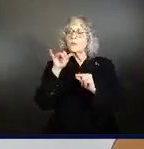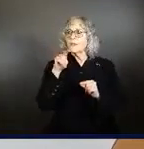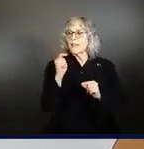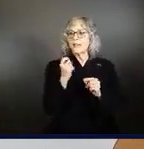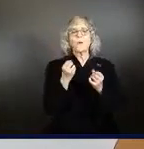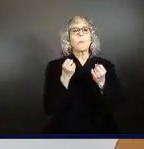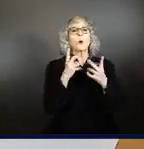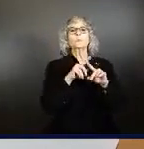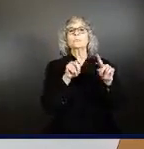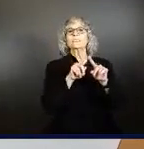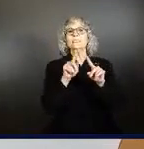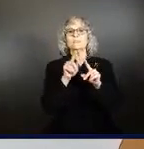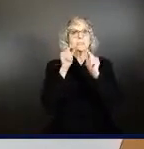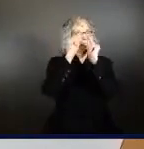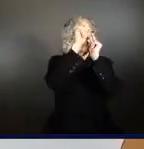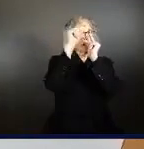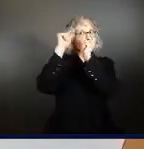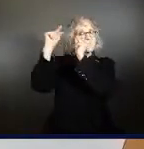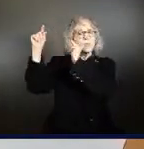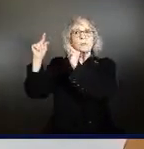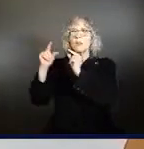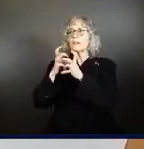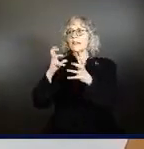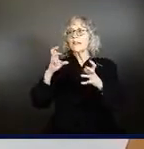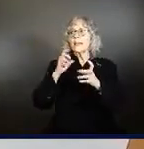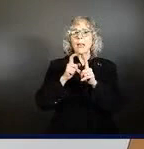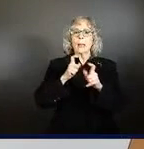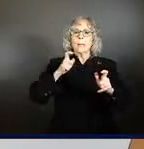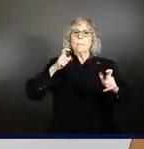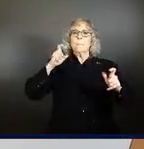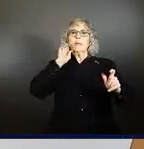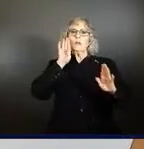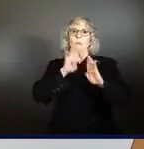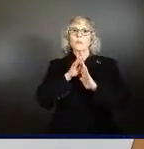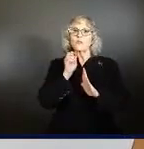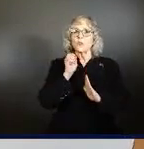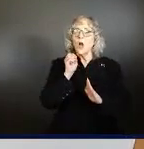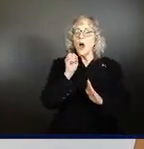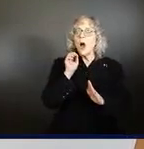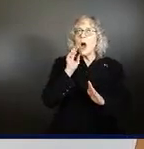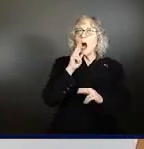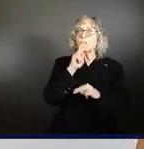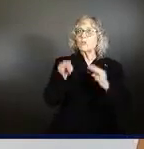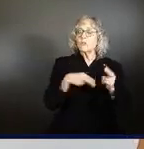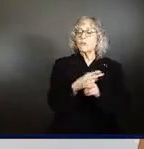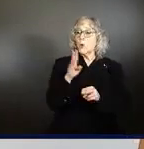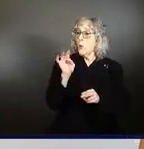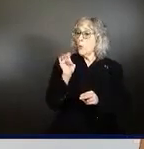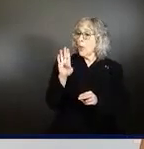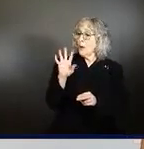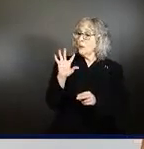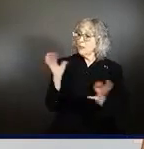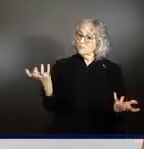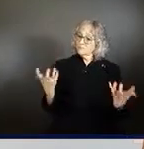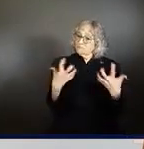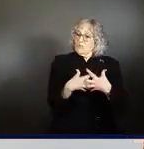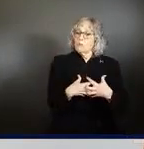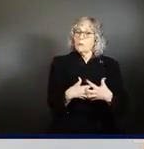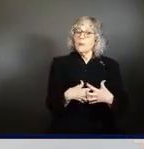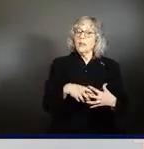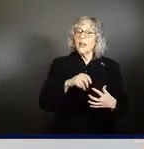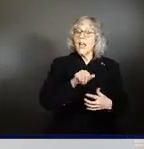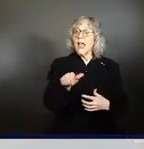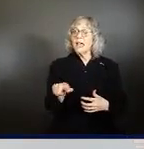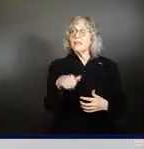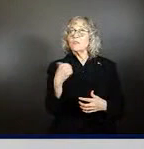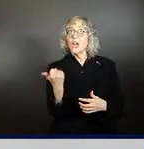multiple different telescopes to get an even bigger picture of the universe. So will Webb be complementary to any of the